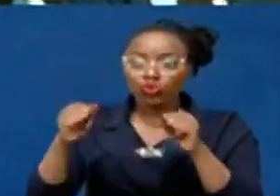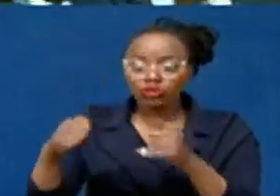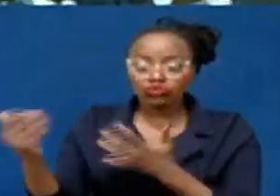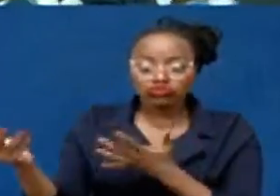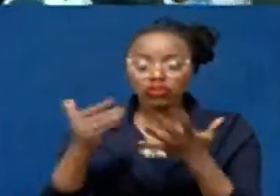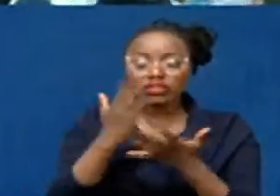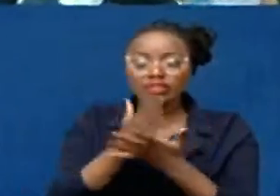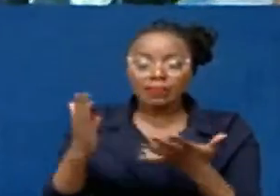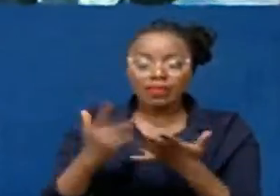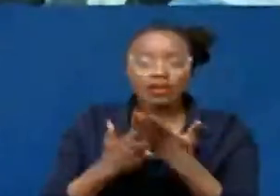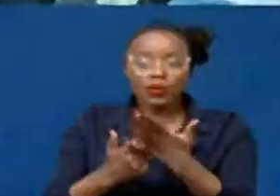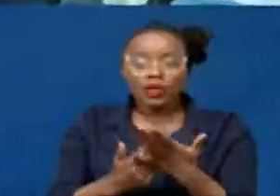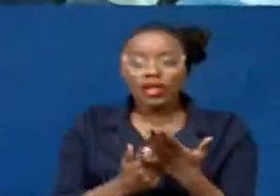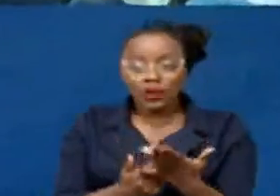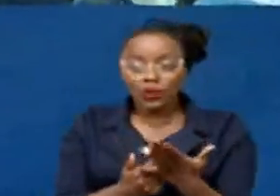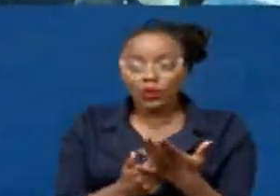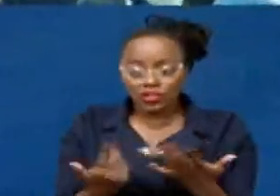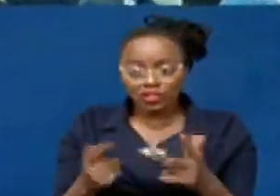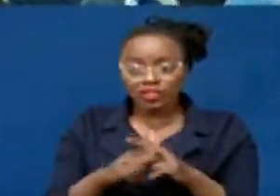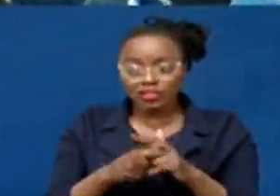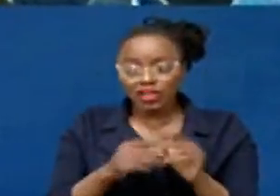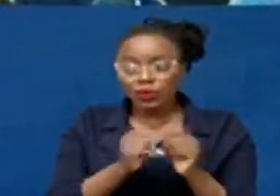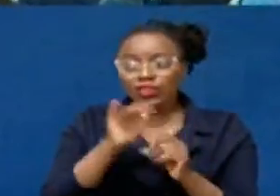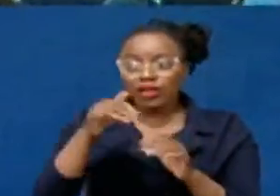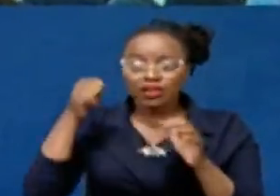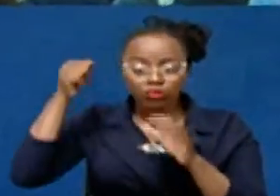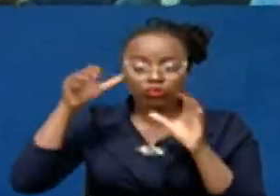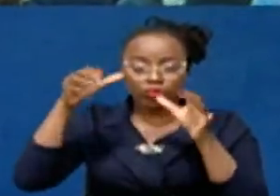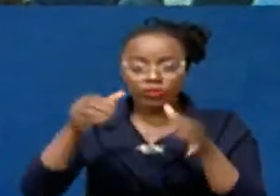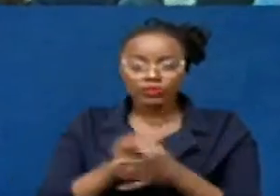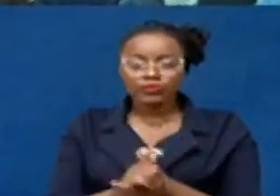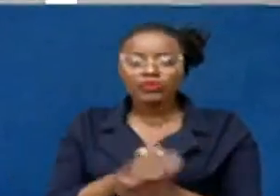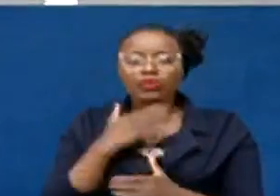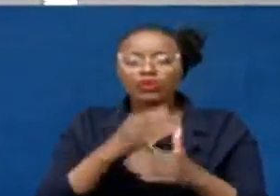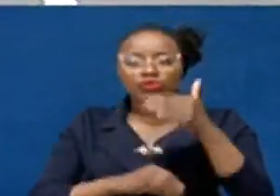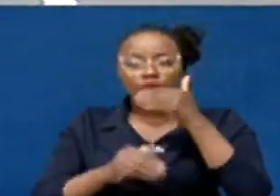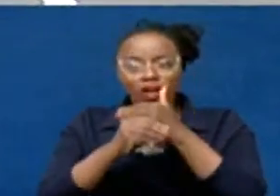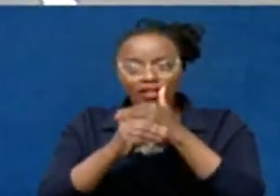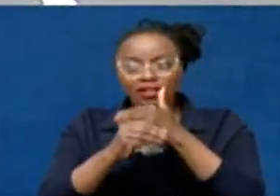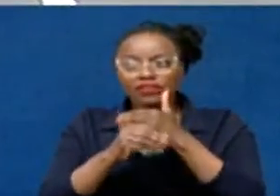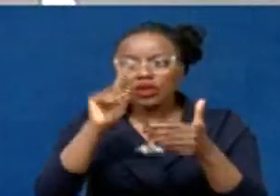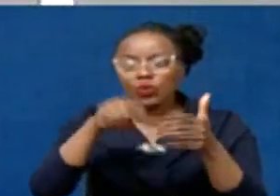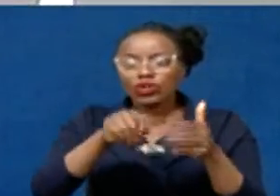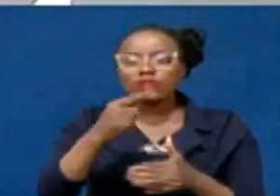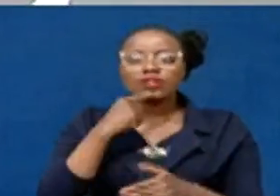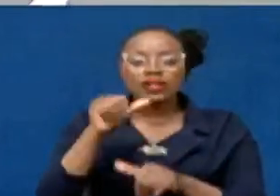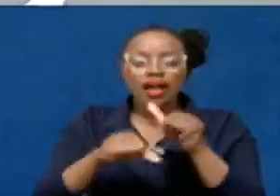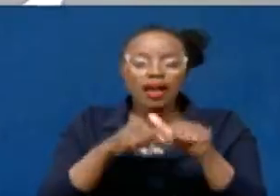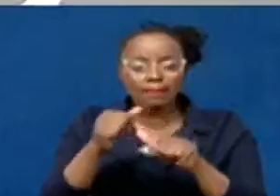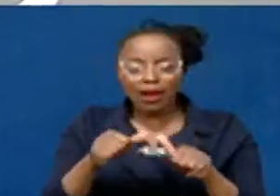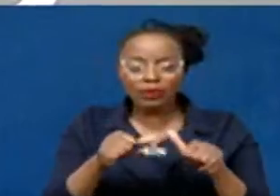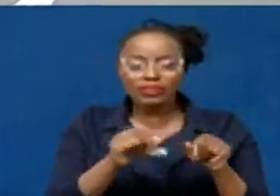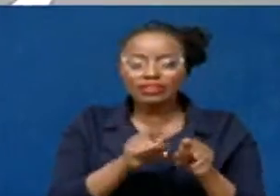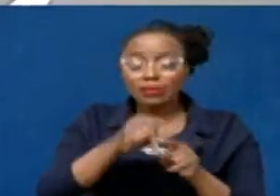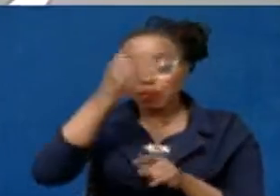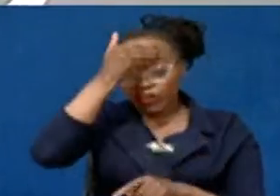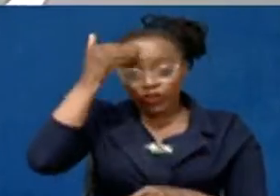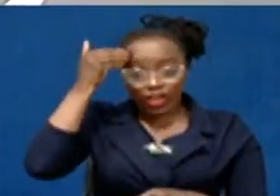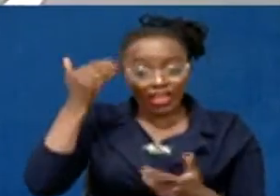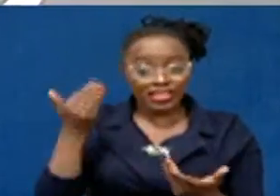to the negotiating table when negotiations begin with the party. I just wanted to add on to what we've said around the table about